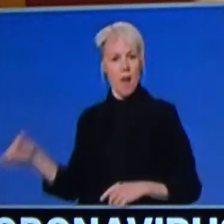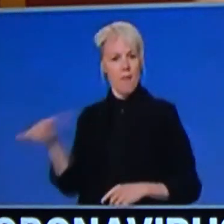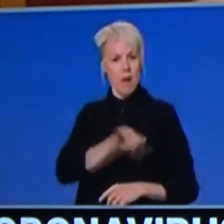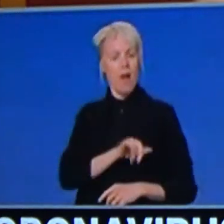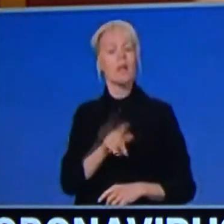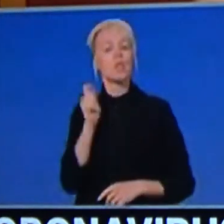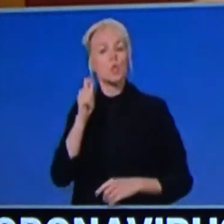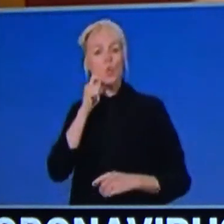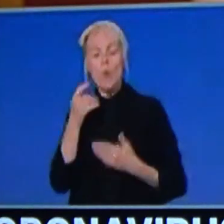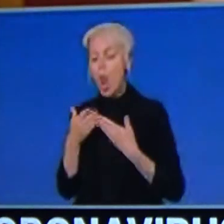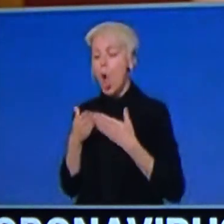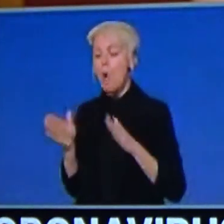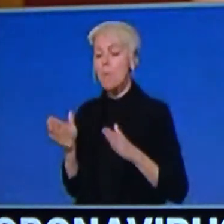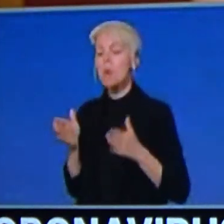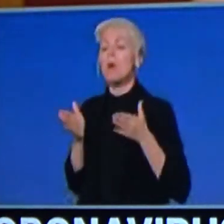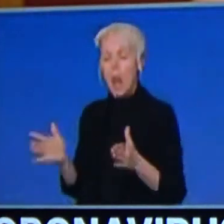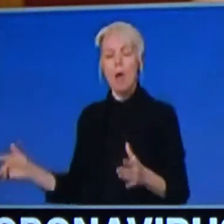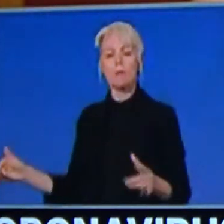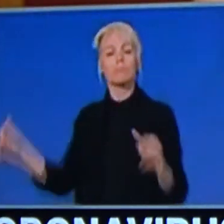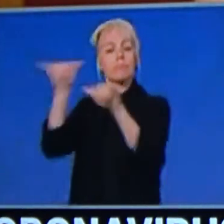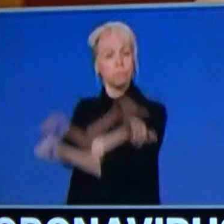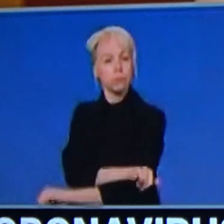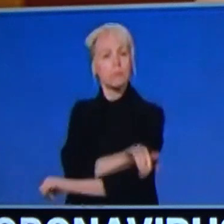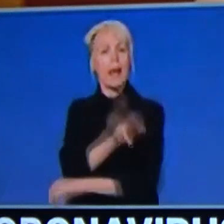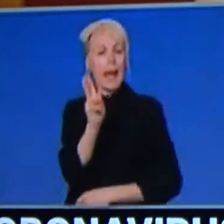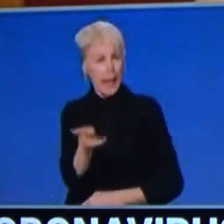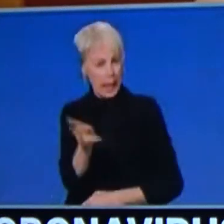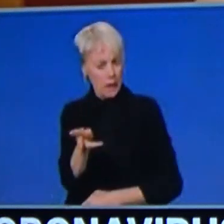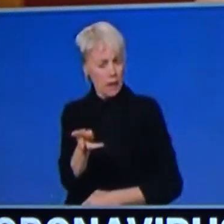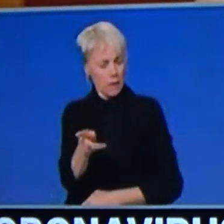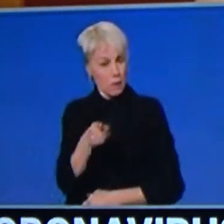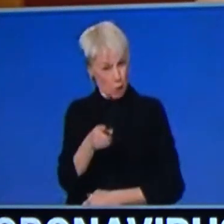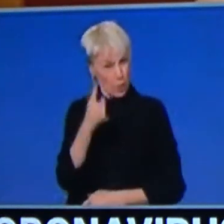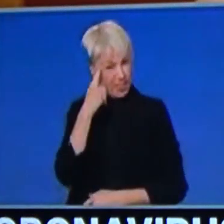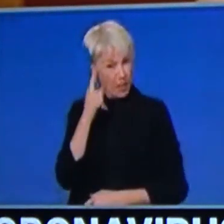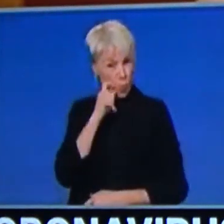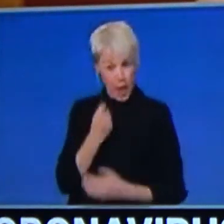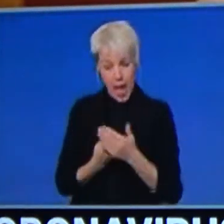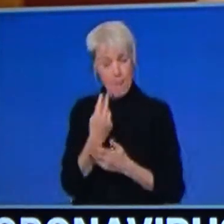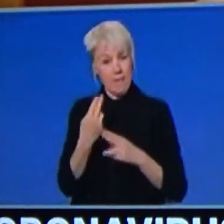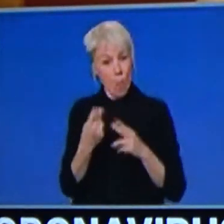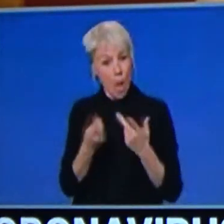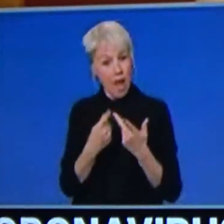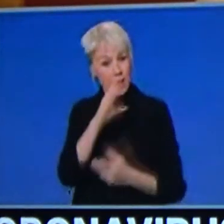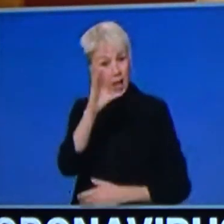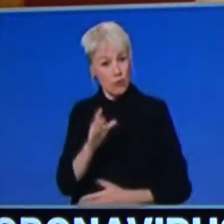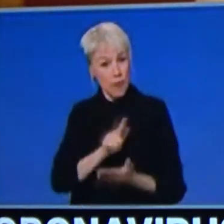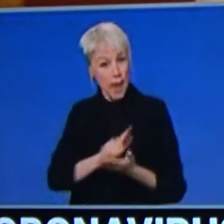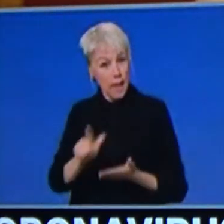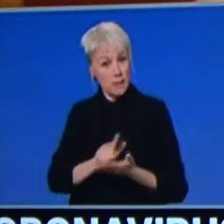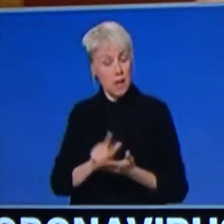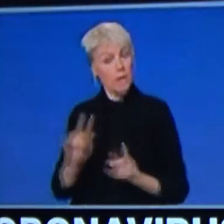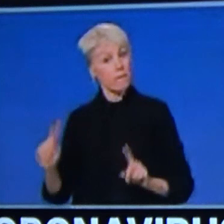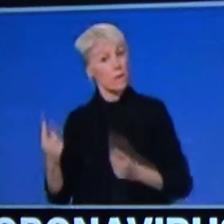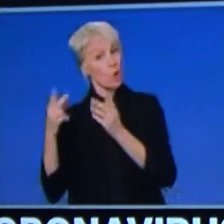gone, and is that how you imagine border controls will be loosened over time, New Zealand first and then staggered by a